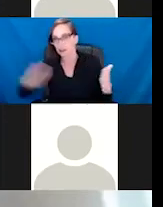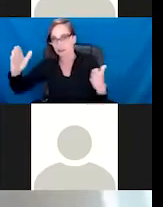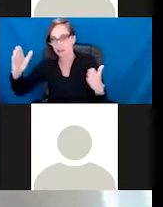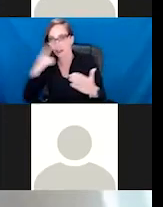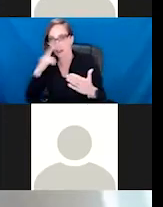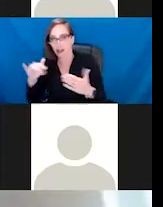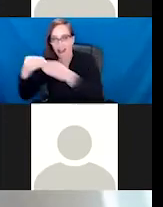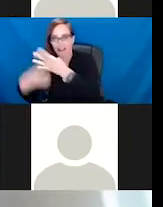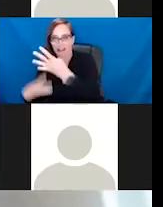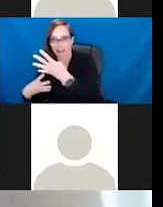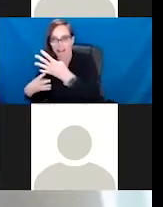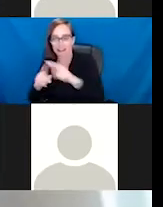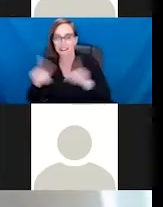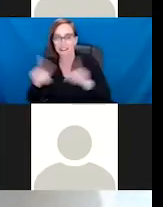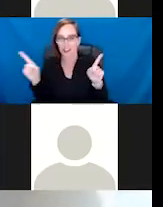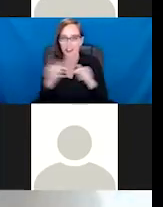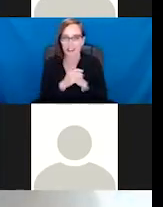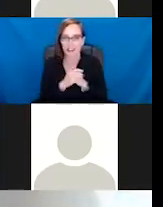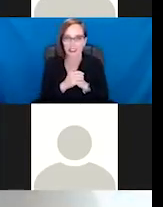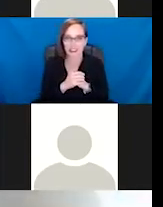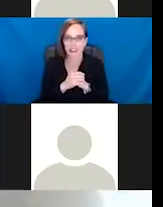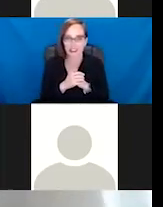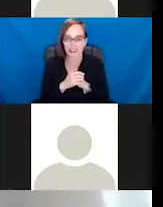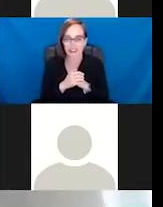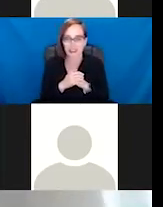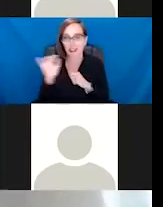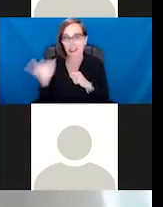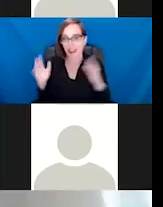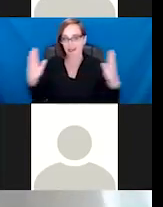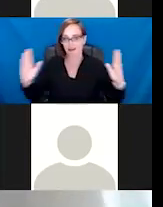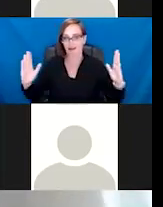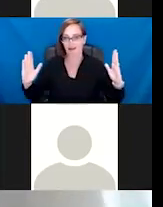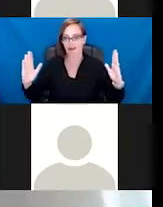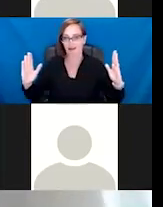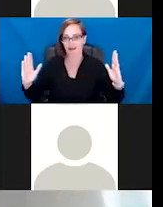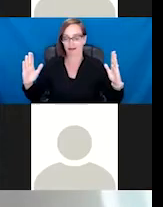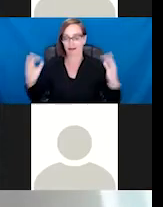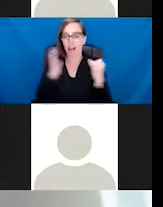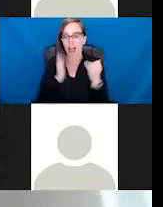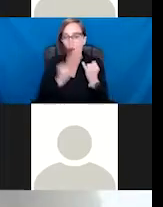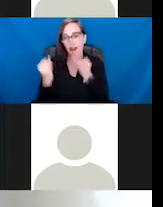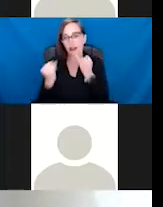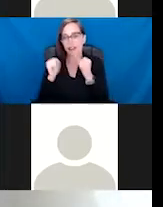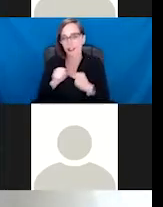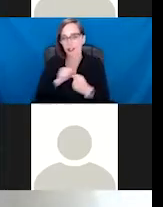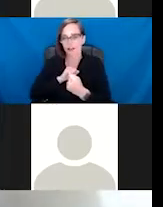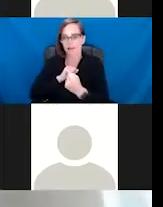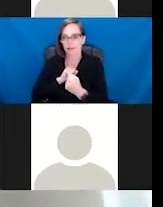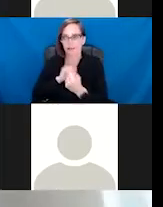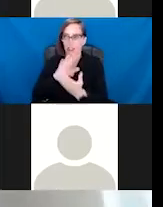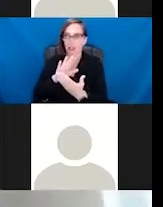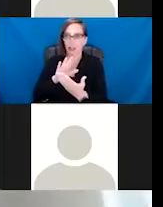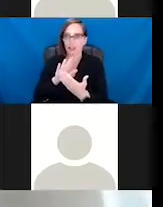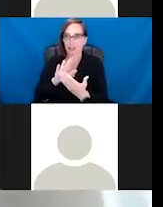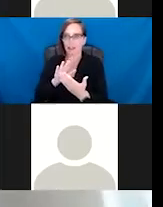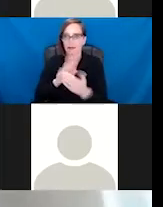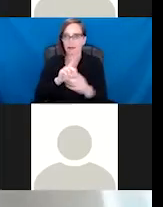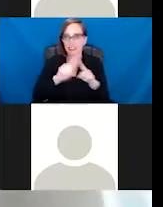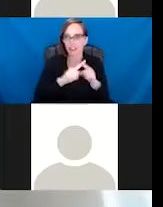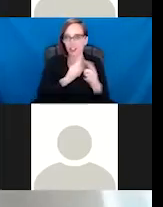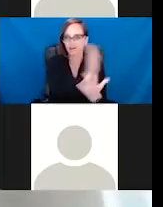but addresses, multiple parts of the spectrum, or, segmenting the difference of impact we want to